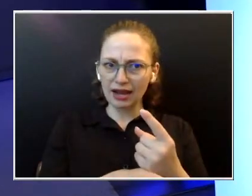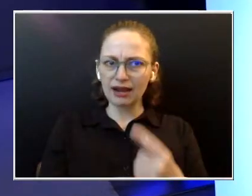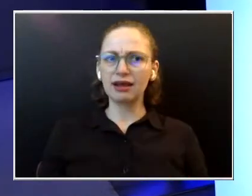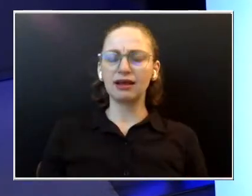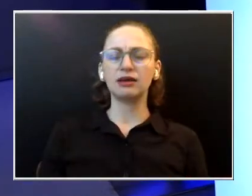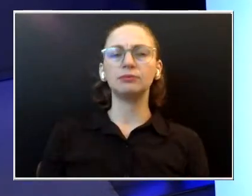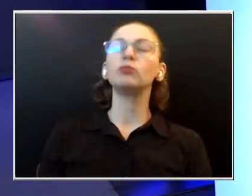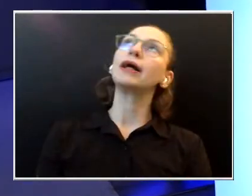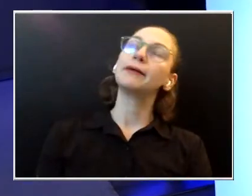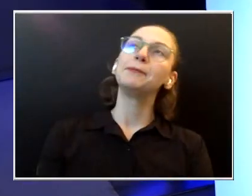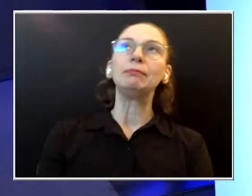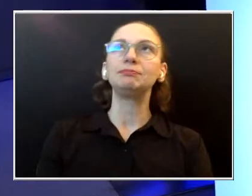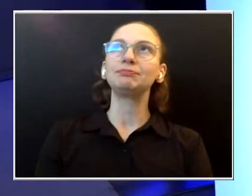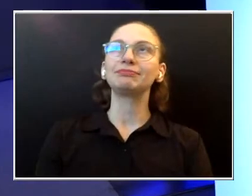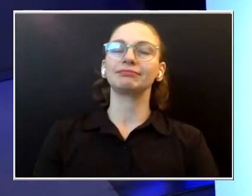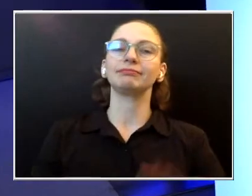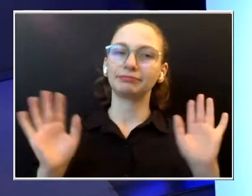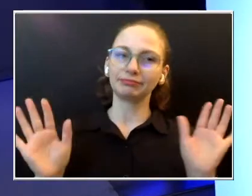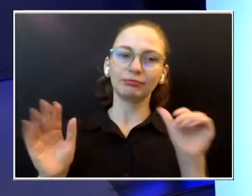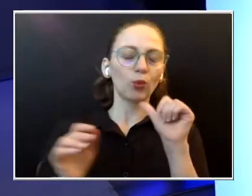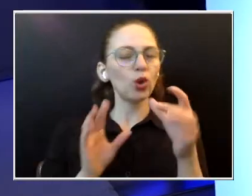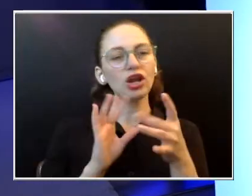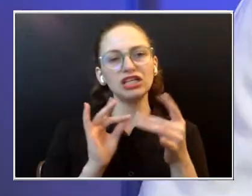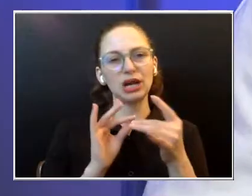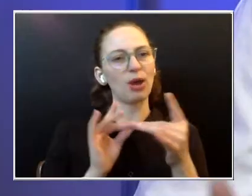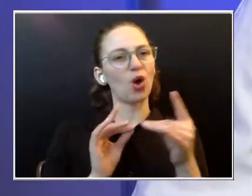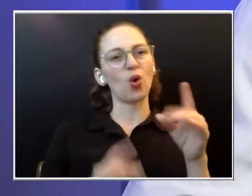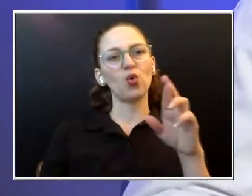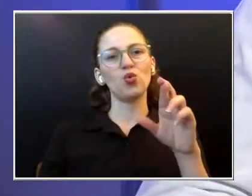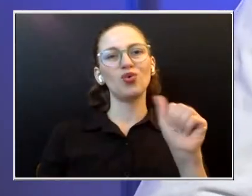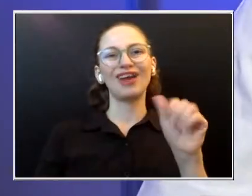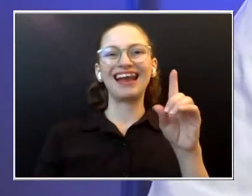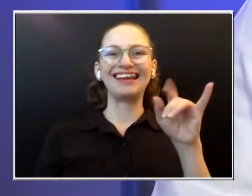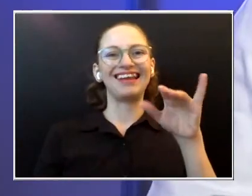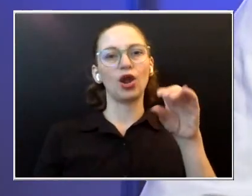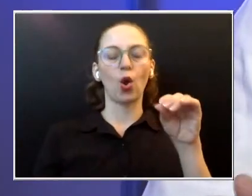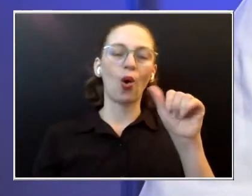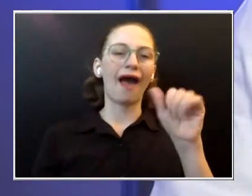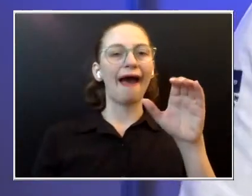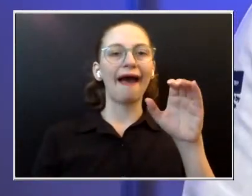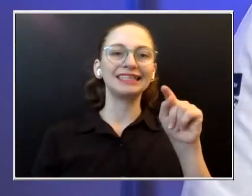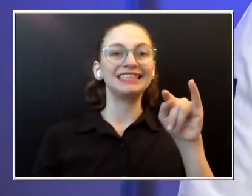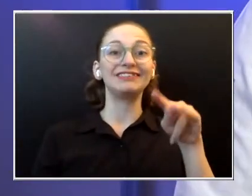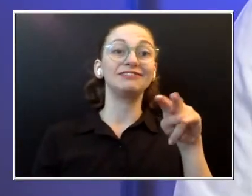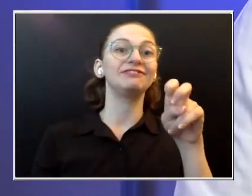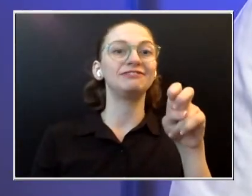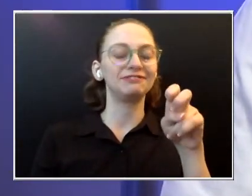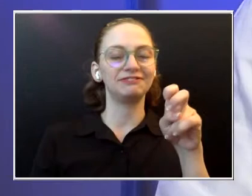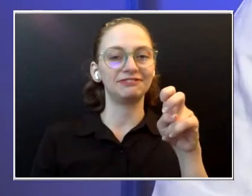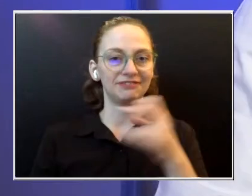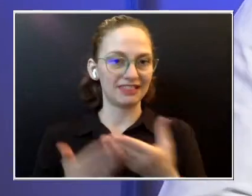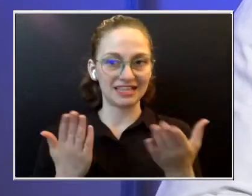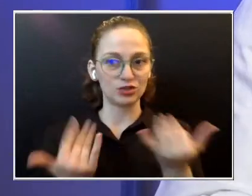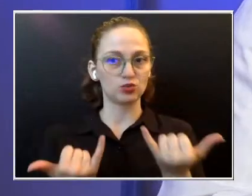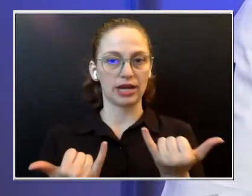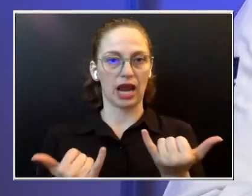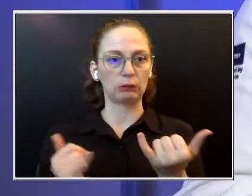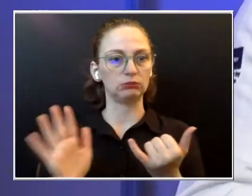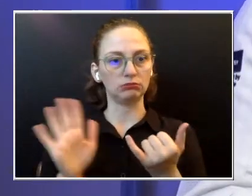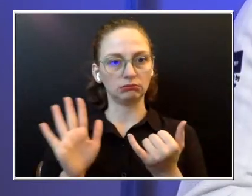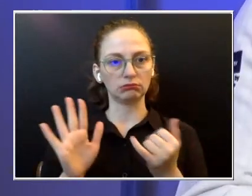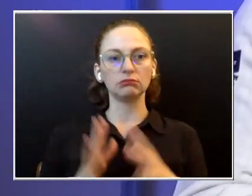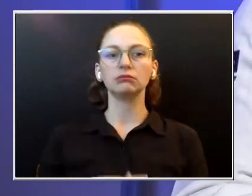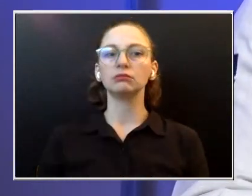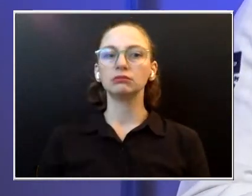not talking about radioactivity in this sense. We're not like radioactive materials like brachytherapy. Okay, got it. So we're able to focus this